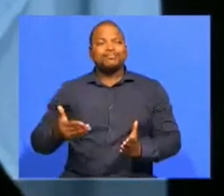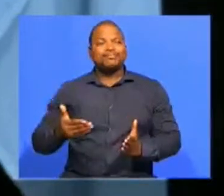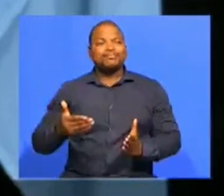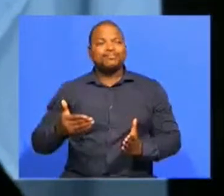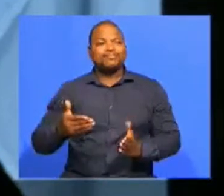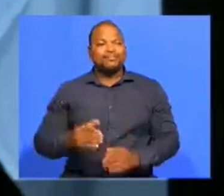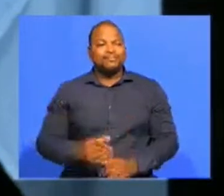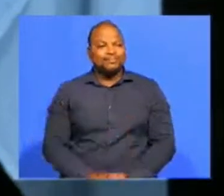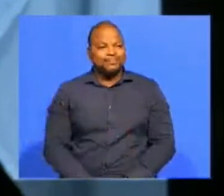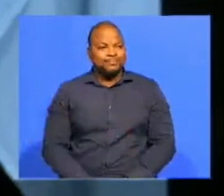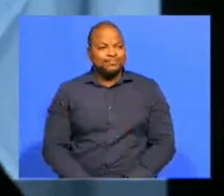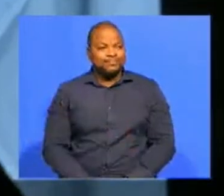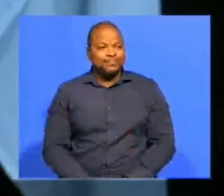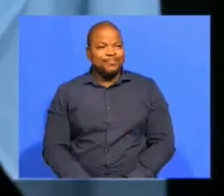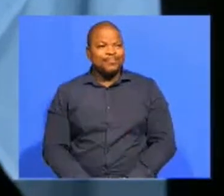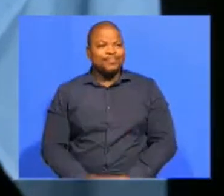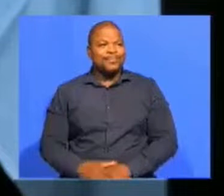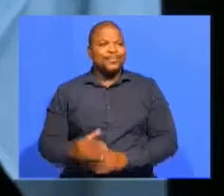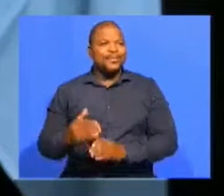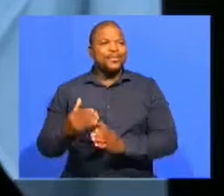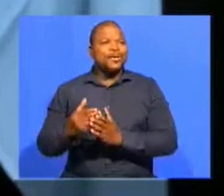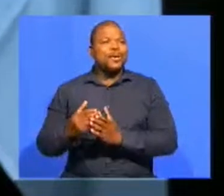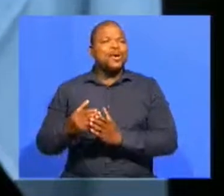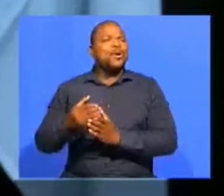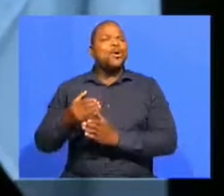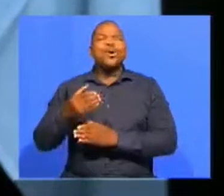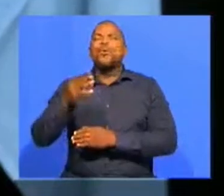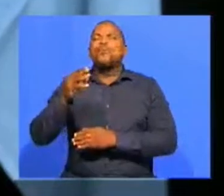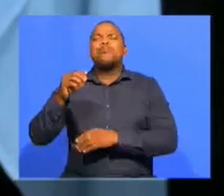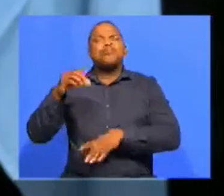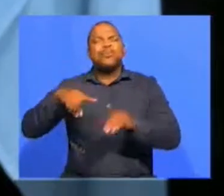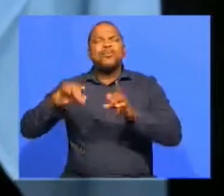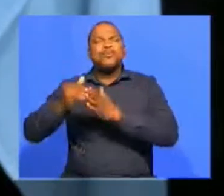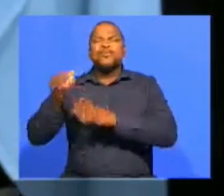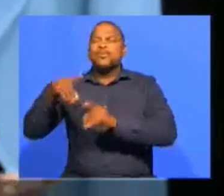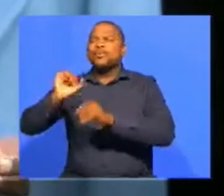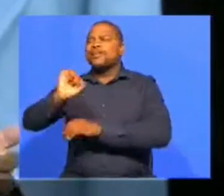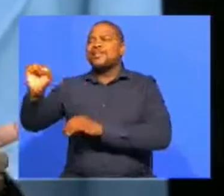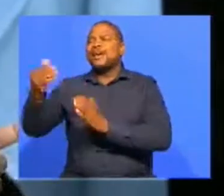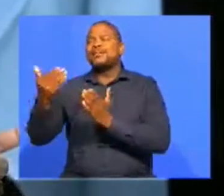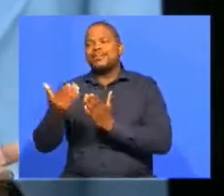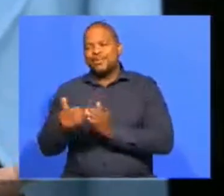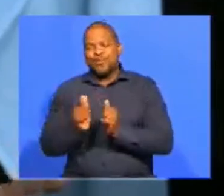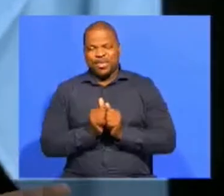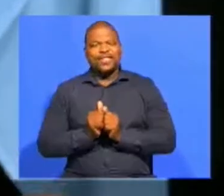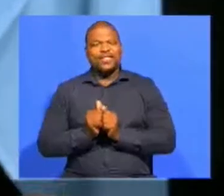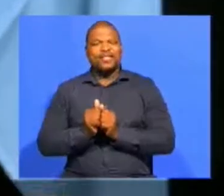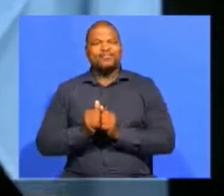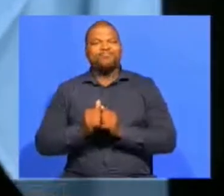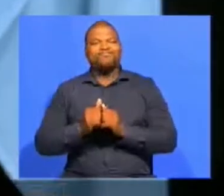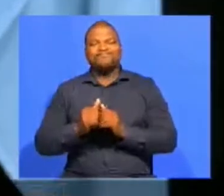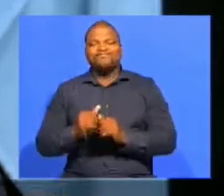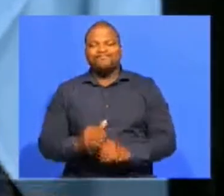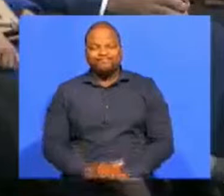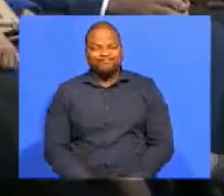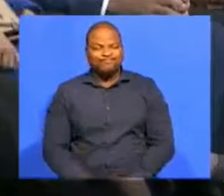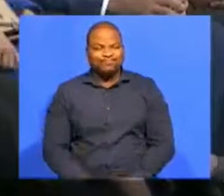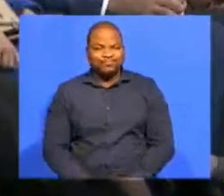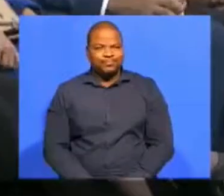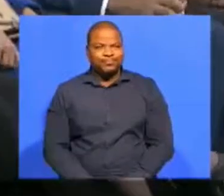saying, "Motho ke motho ka batho." Oh my God.